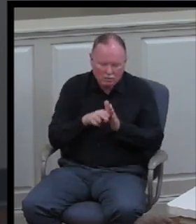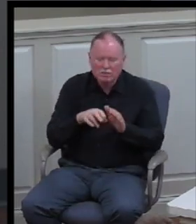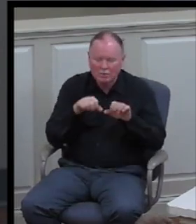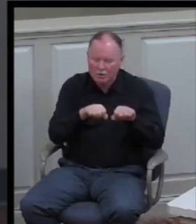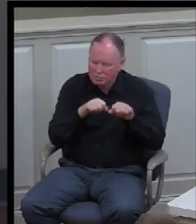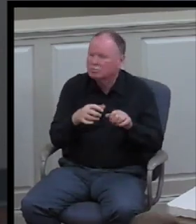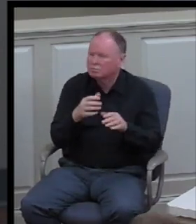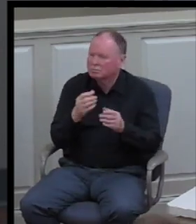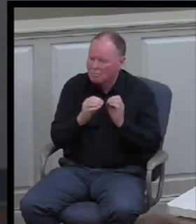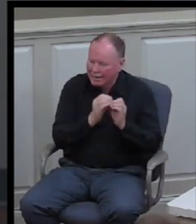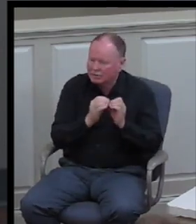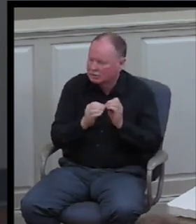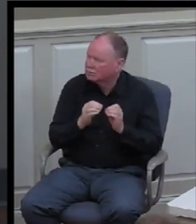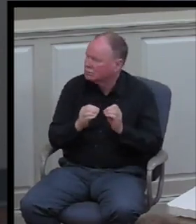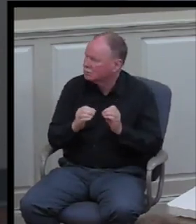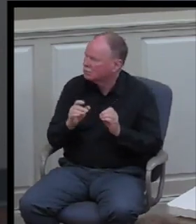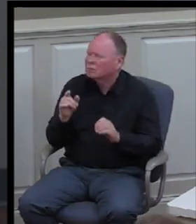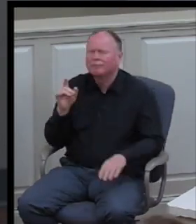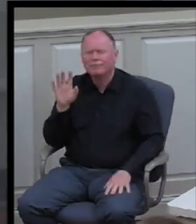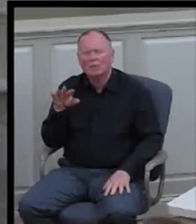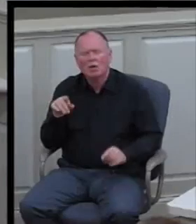So that's, When was it kind of rediscovered?